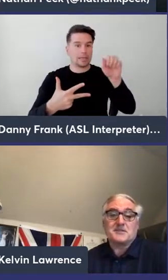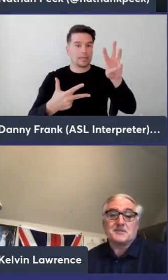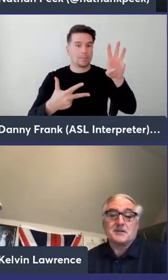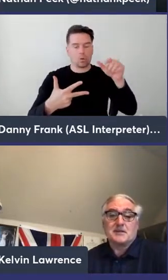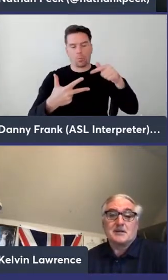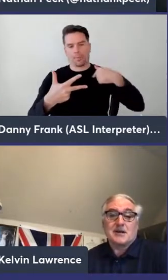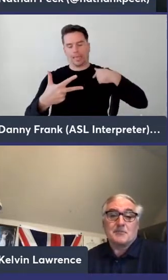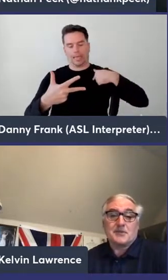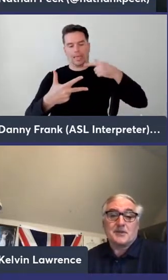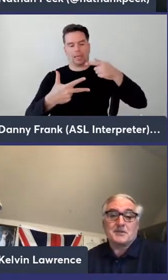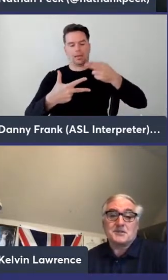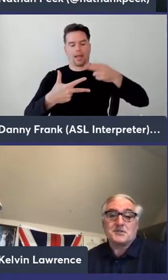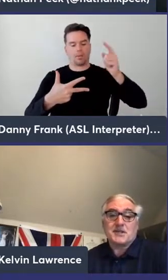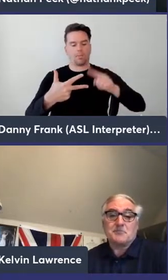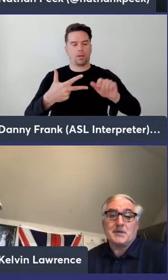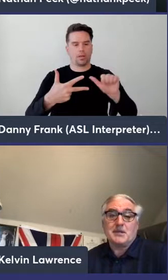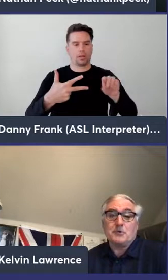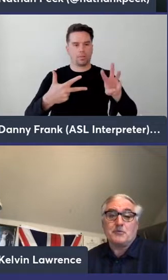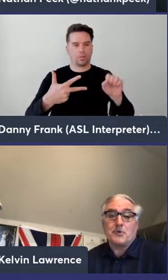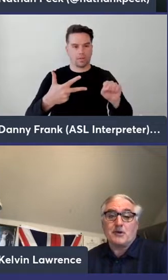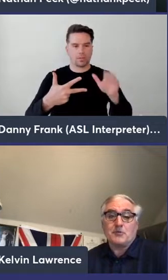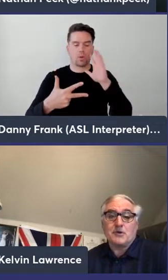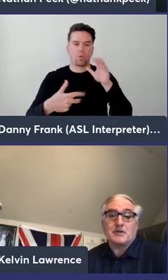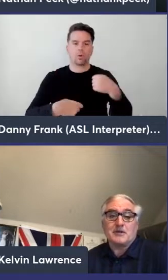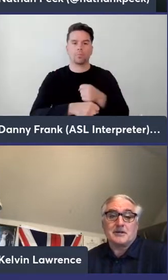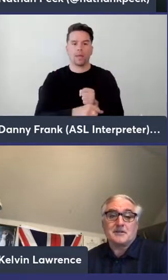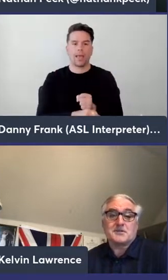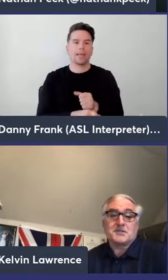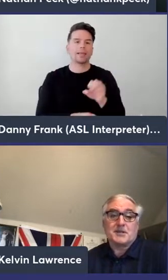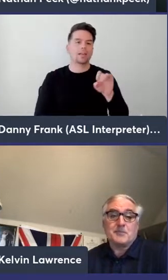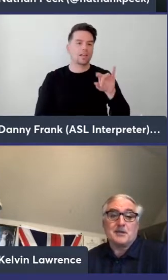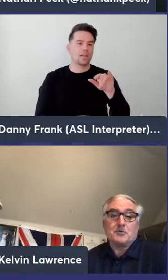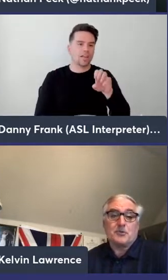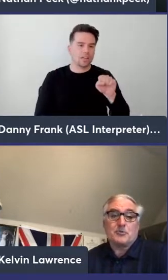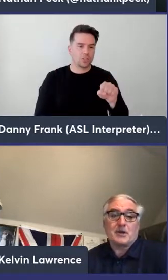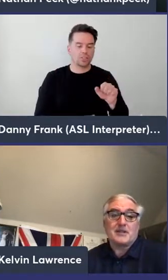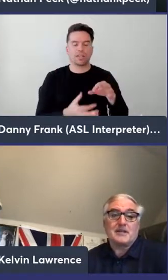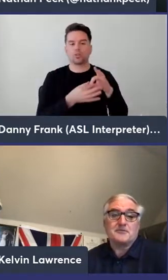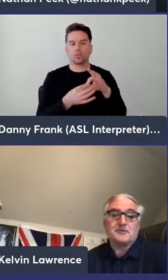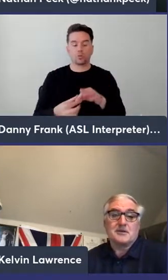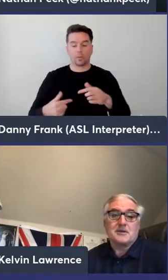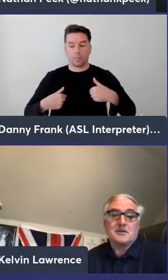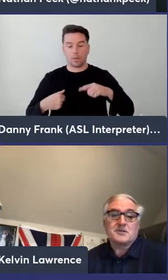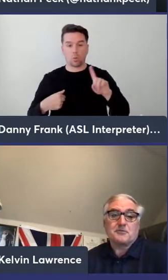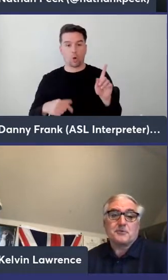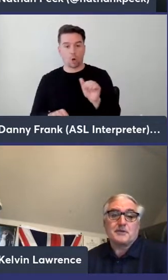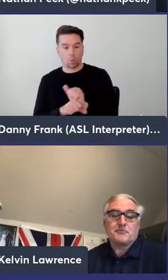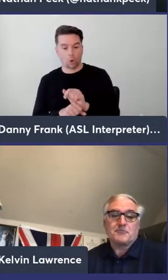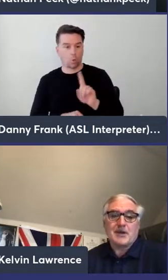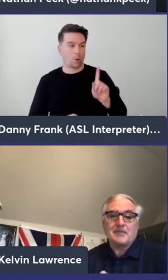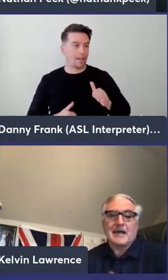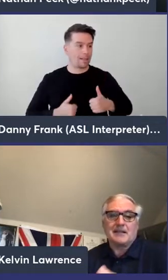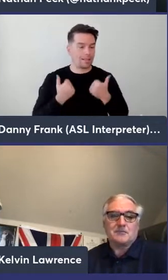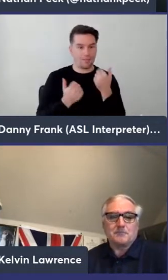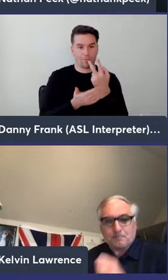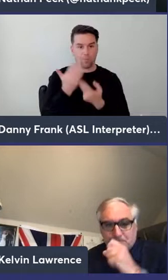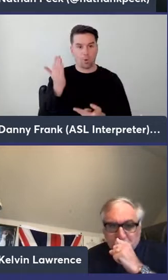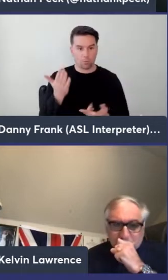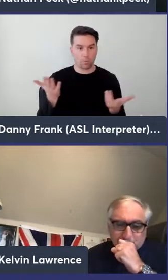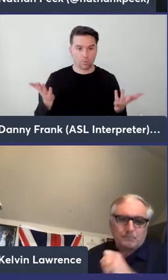of edges that associate me with where I work and associate me with where I live. So if we run